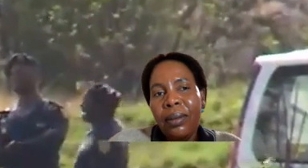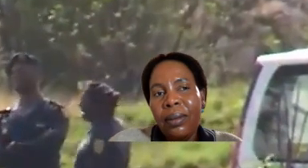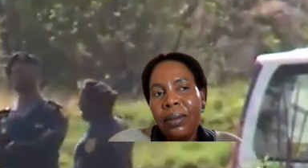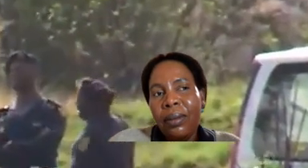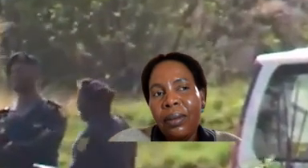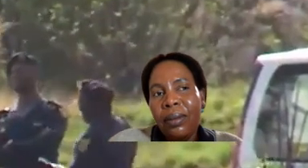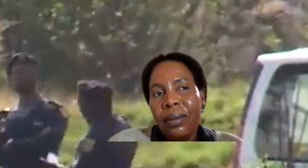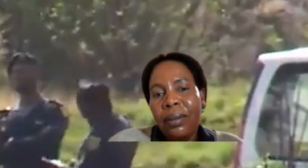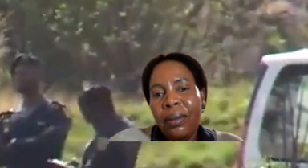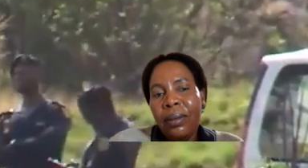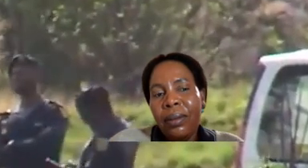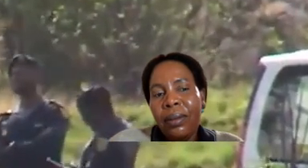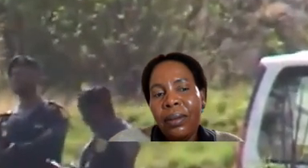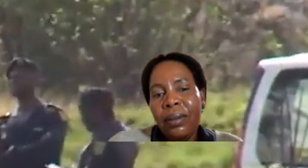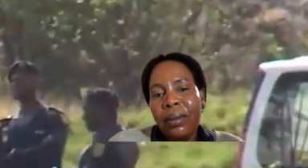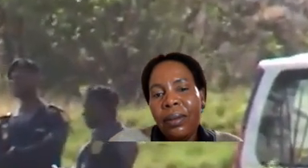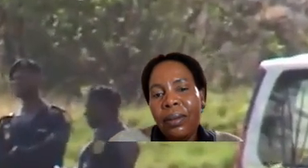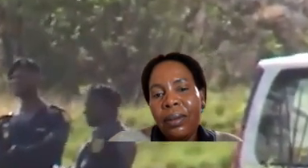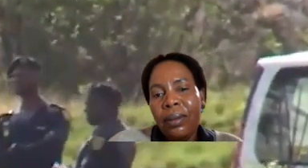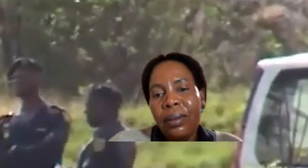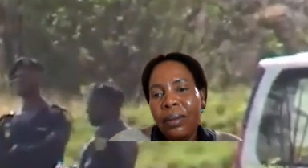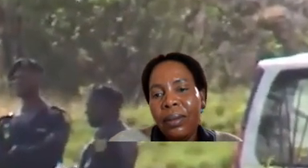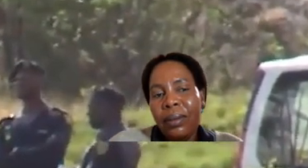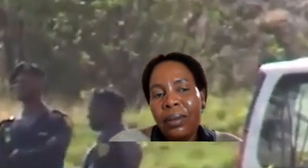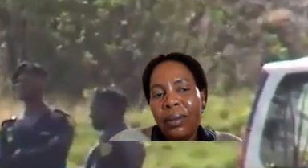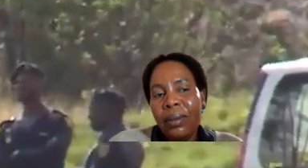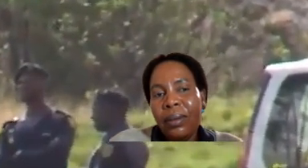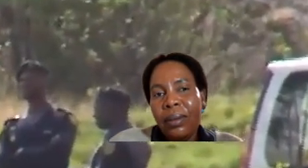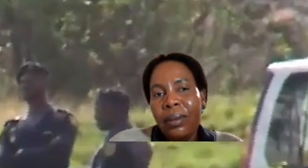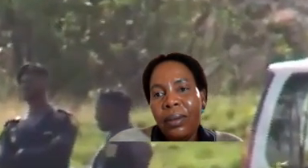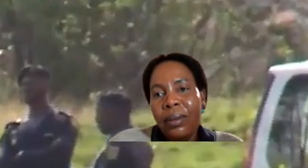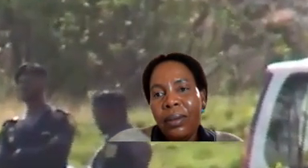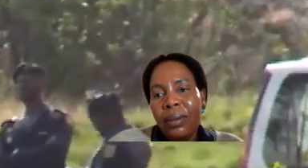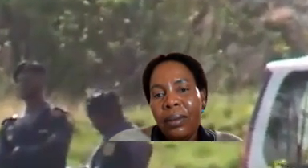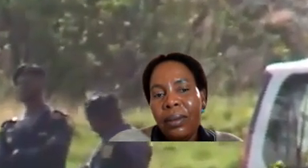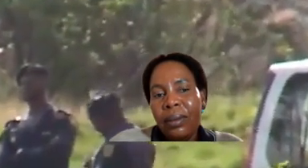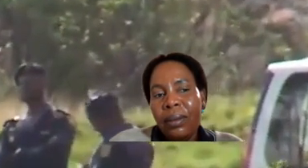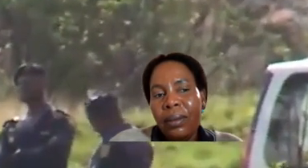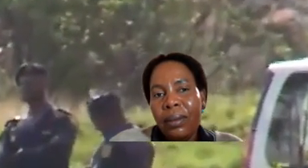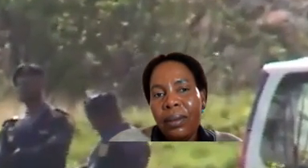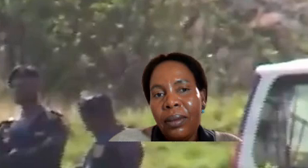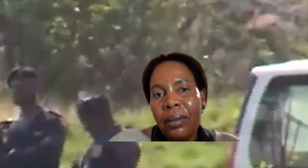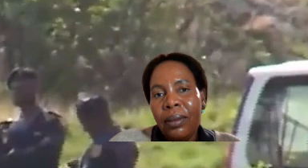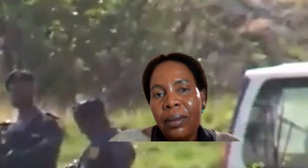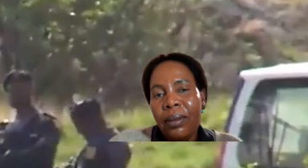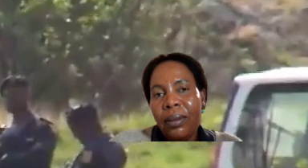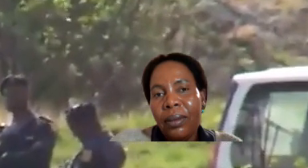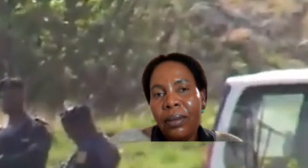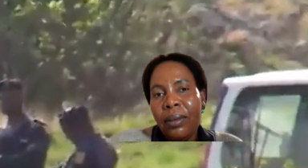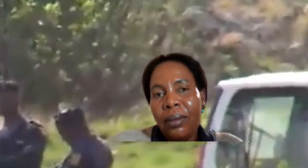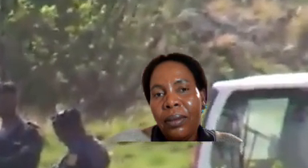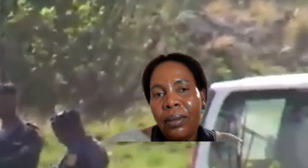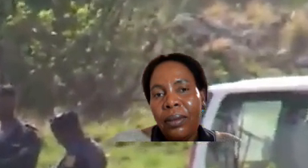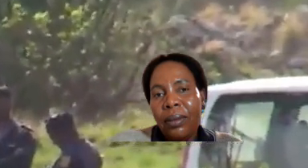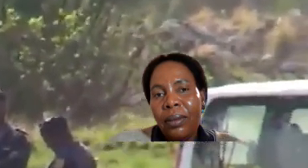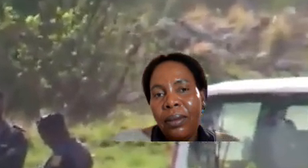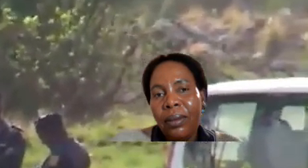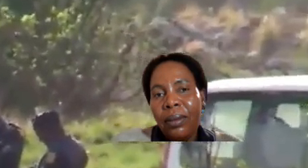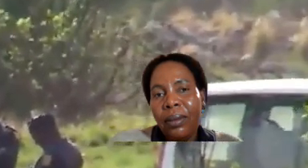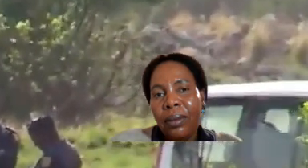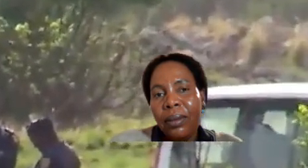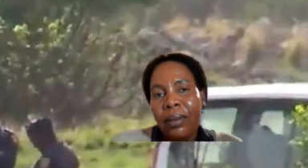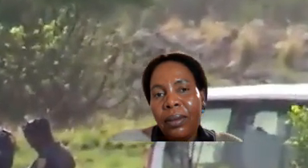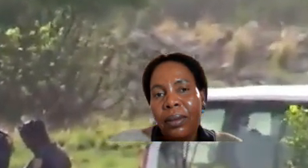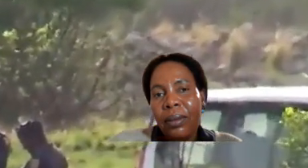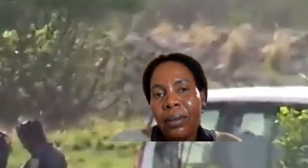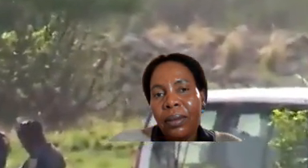a lot of questions as to what exactly is happening. At the same time, as we are monitoring the situation on the ground, we